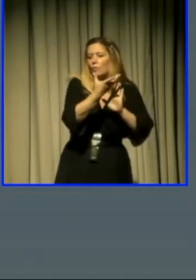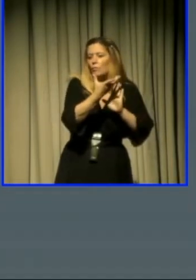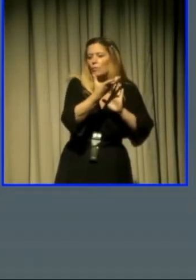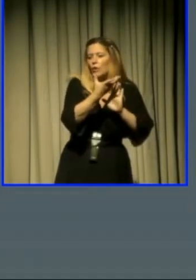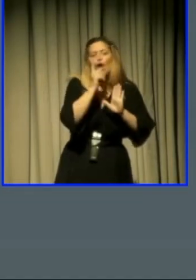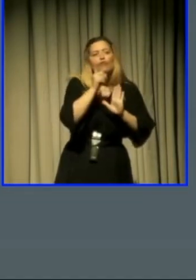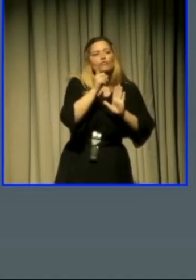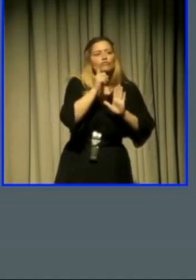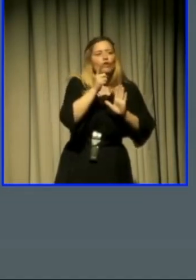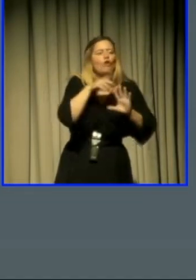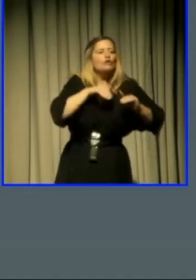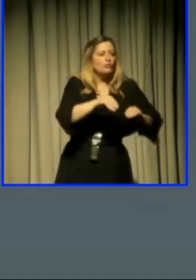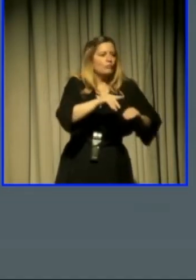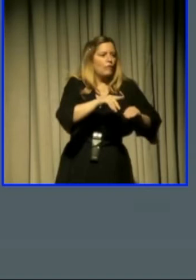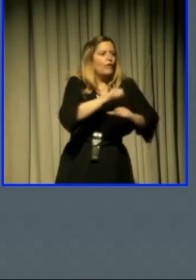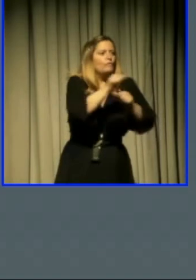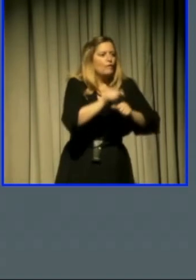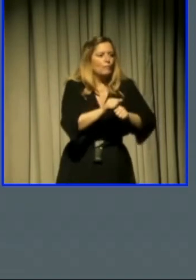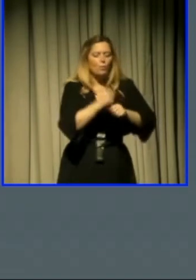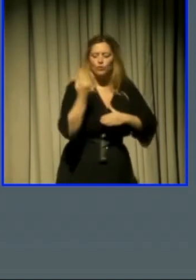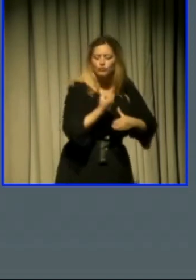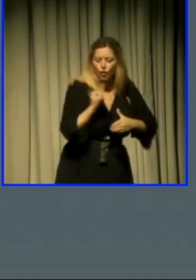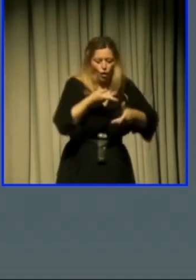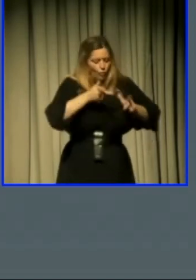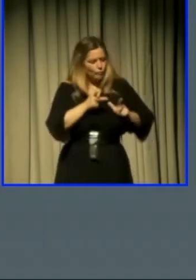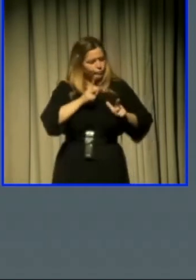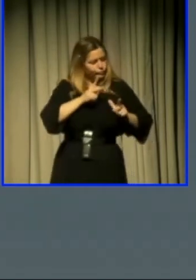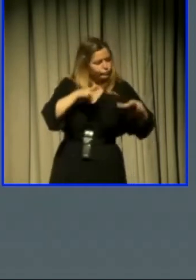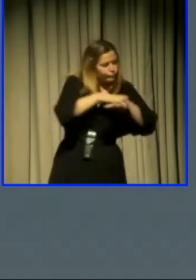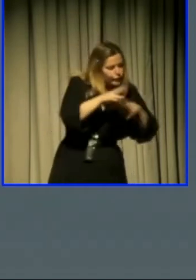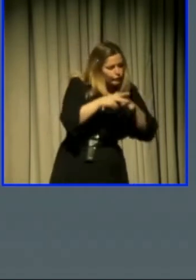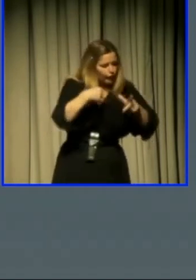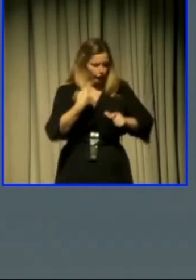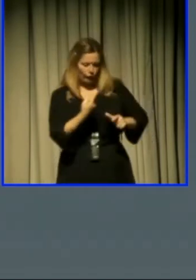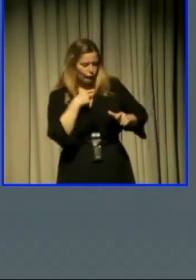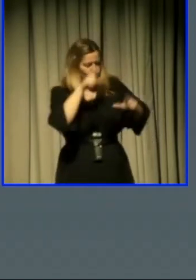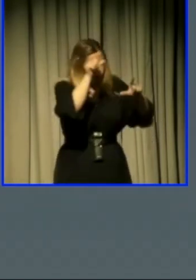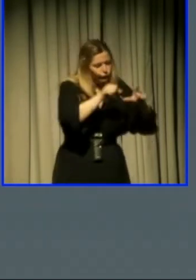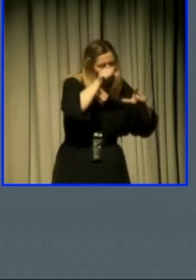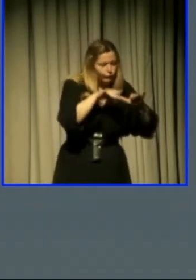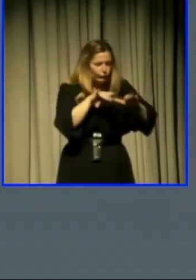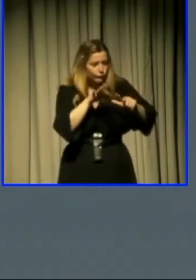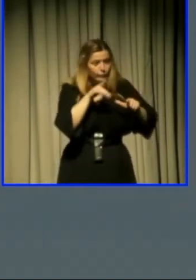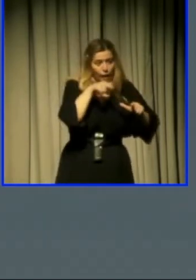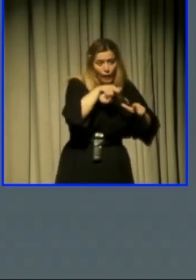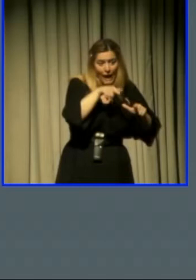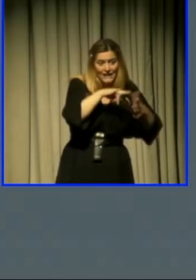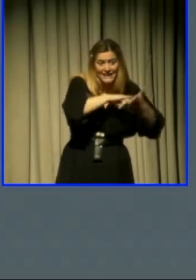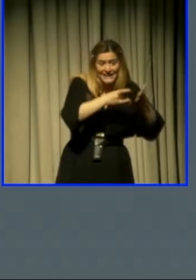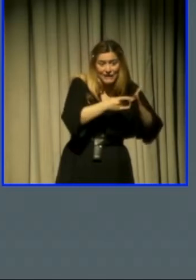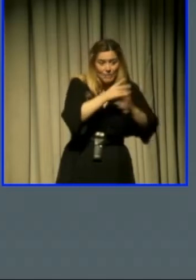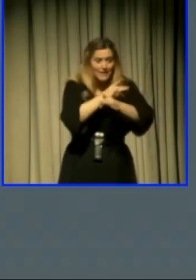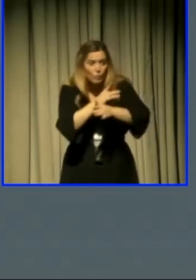yourself scrolling in your own time. But now we're starting to see gaming mechanism being applied and used